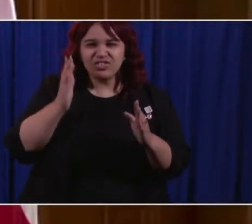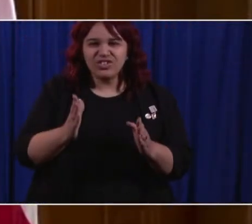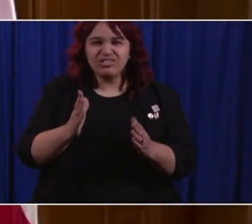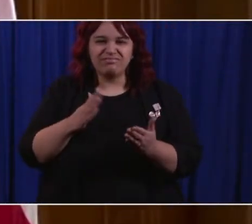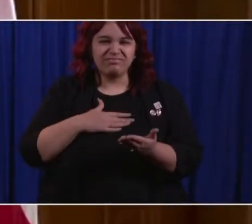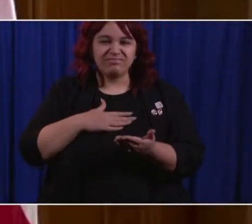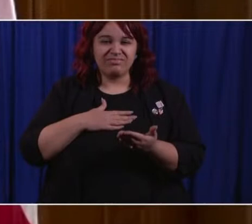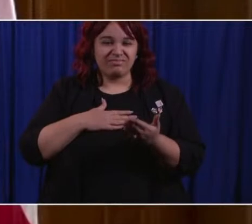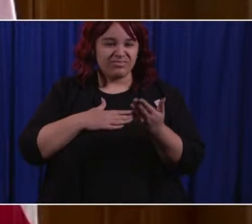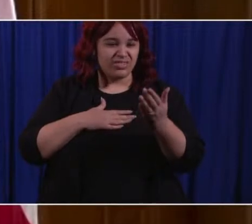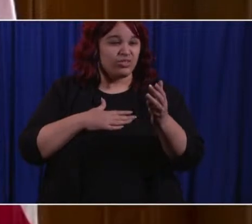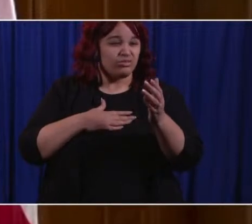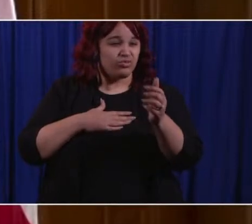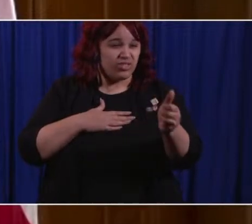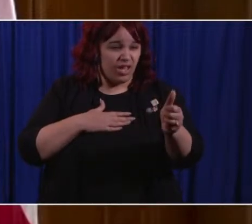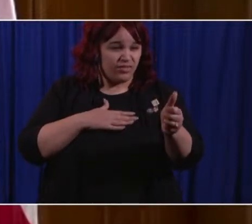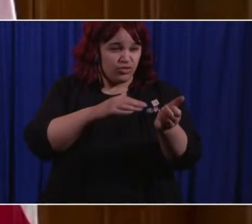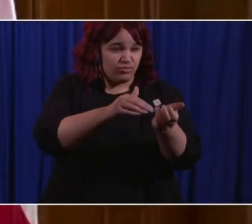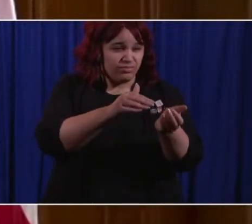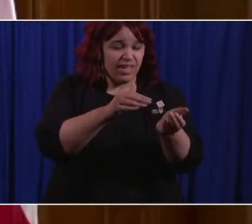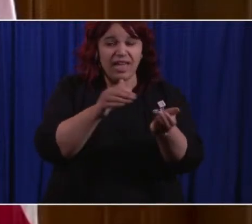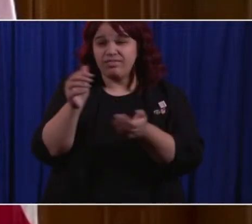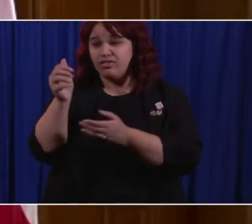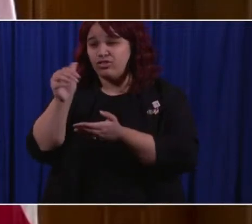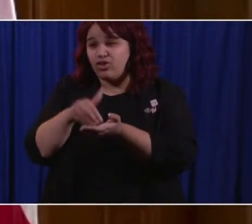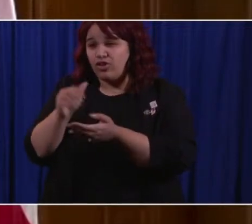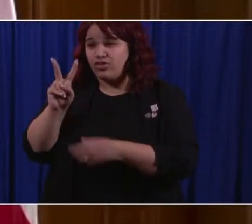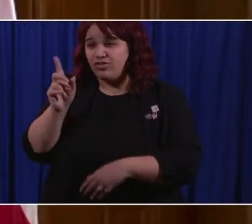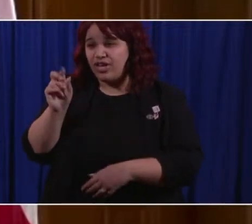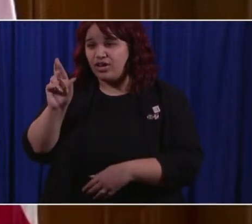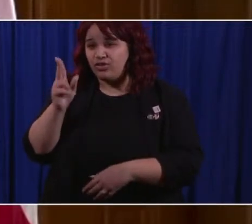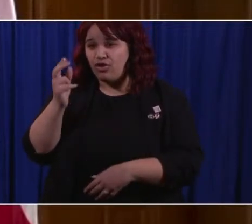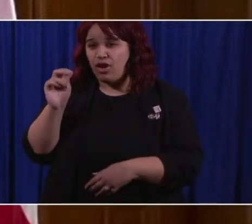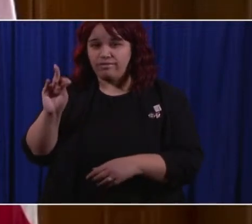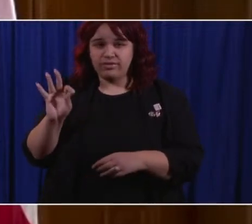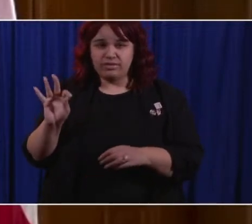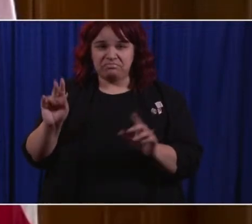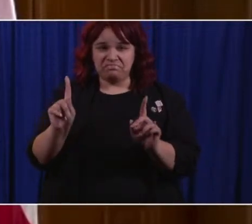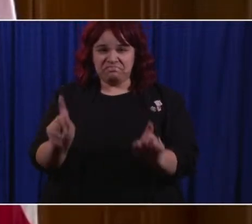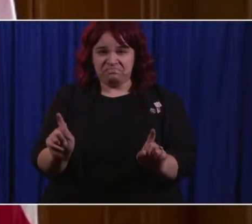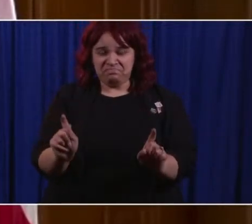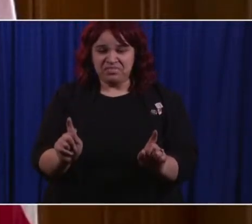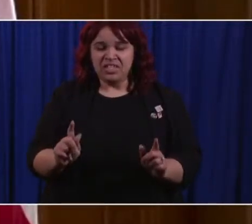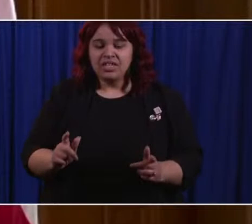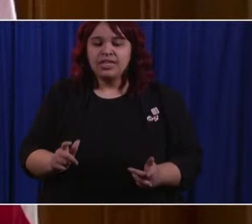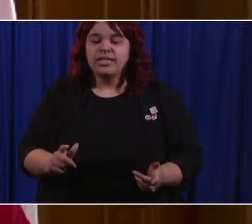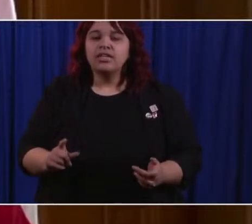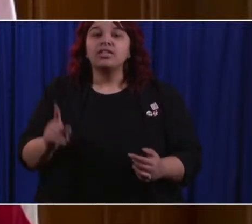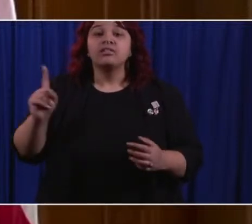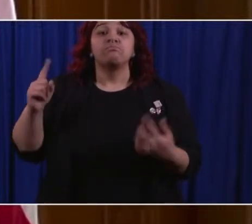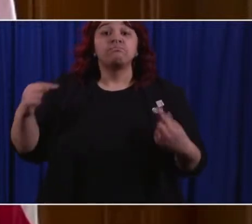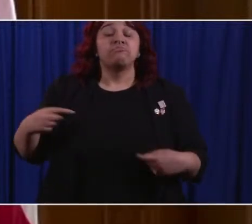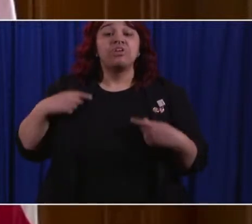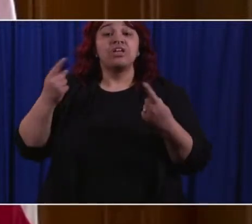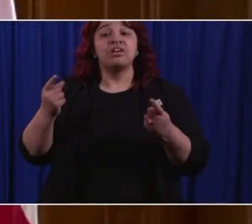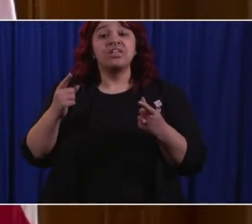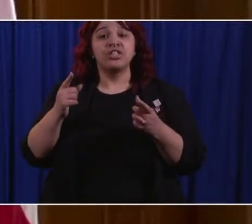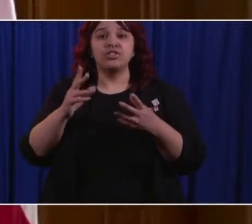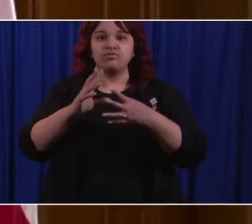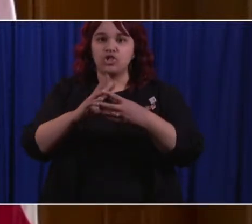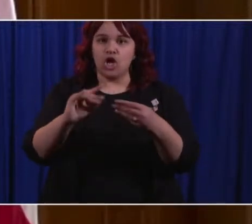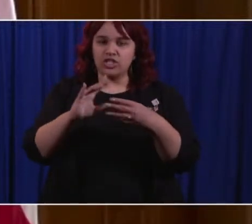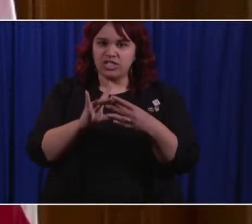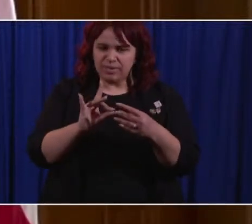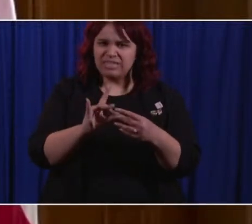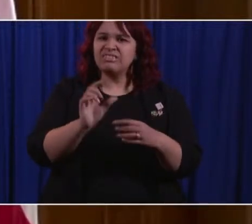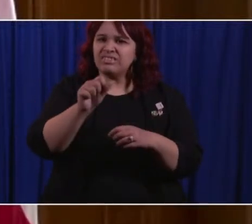Vanderhoff. As you guys have mentioned multiple times on this call, there is this parallel race of the variants